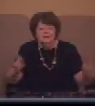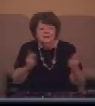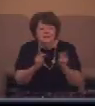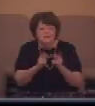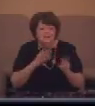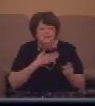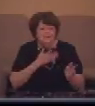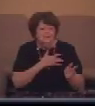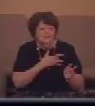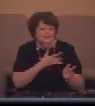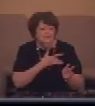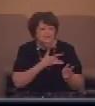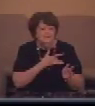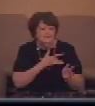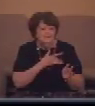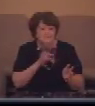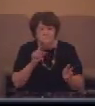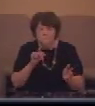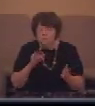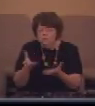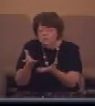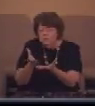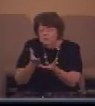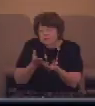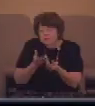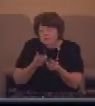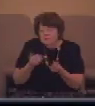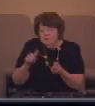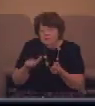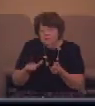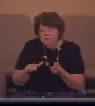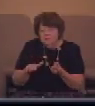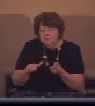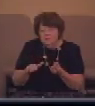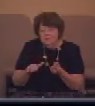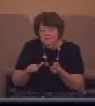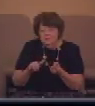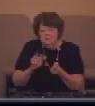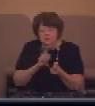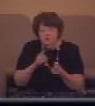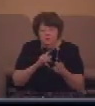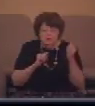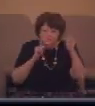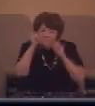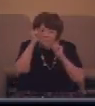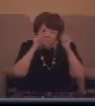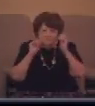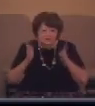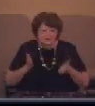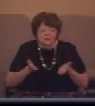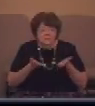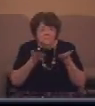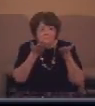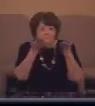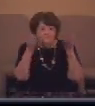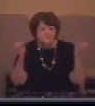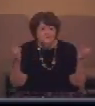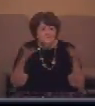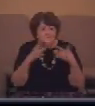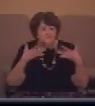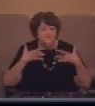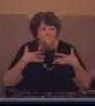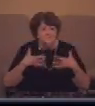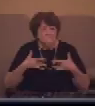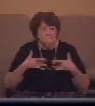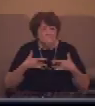ground. My heart has no desire to stay where doubts arise